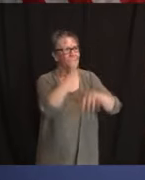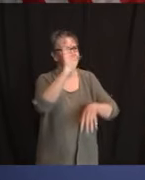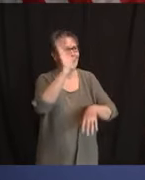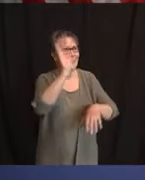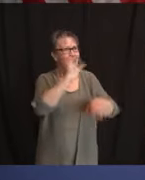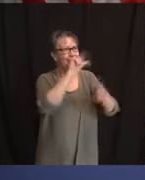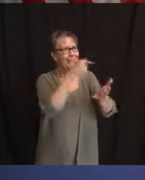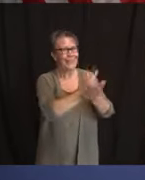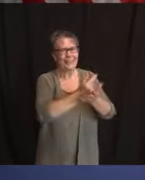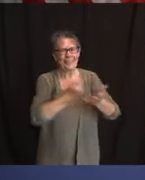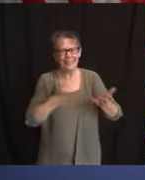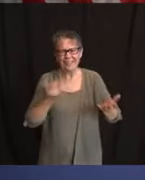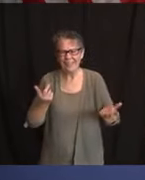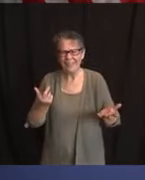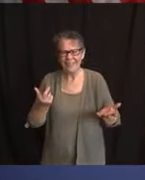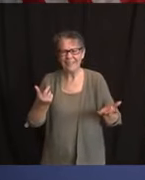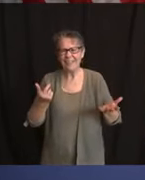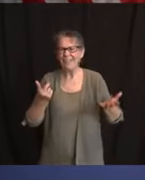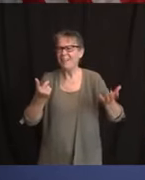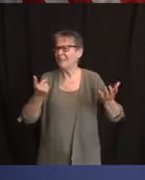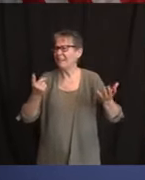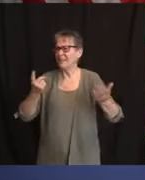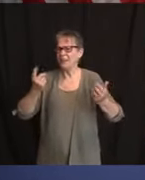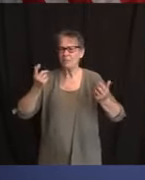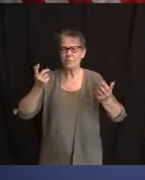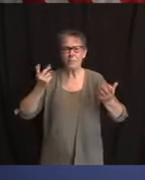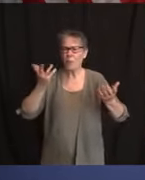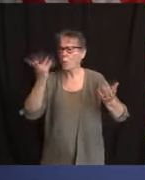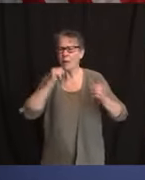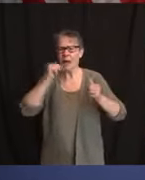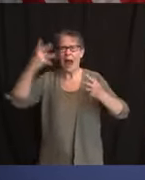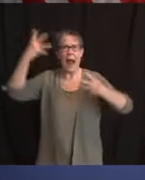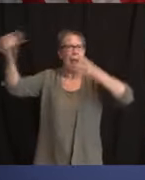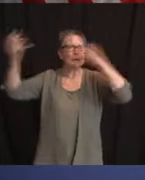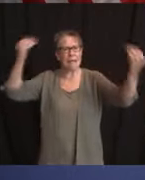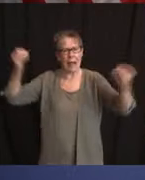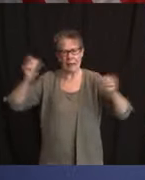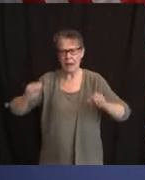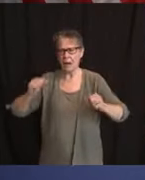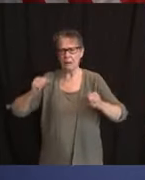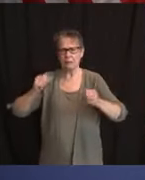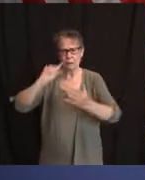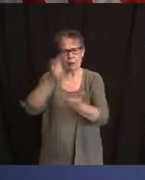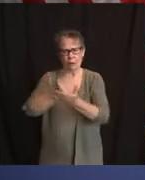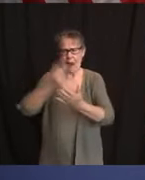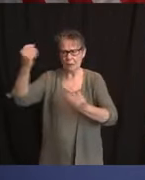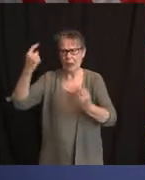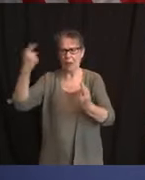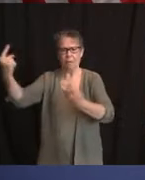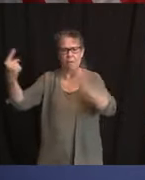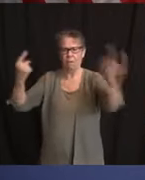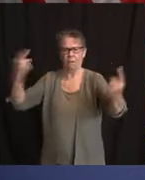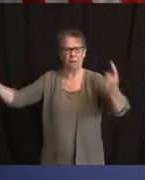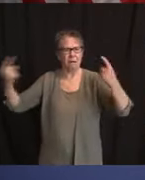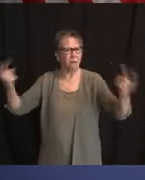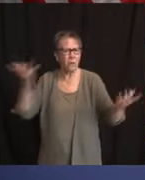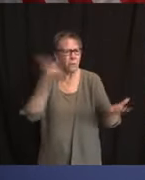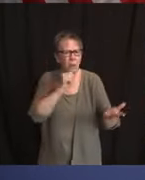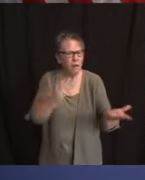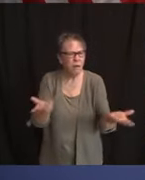in setting that up, there may be more contact with people next to each other? Are you afraid that other situations